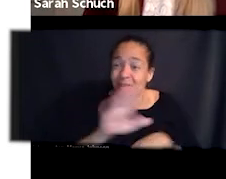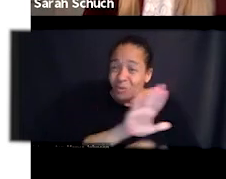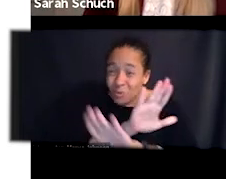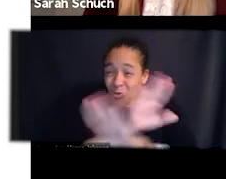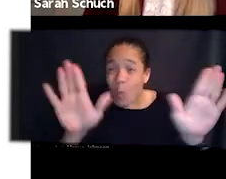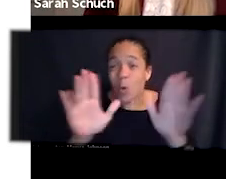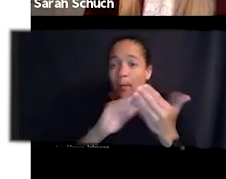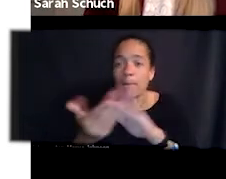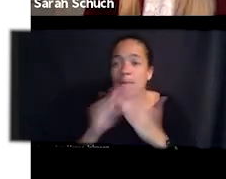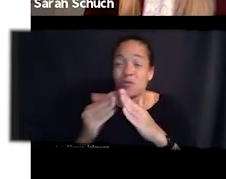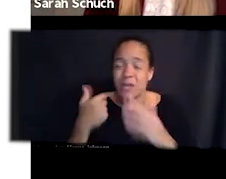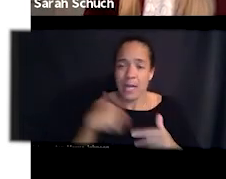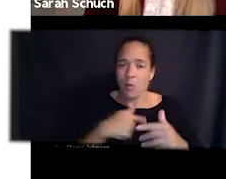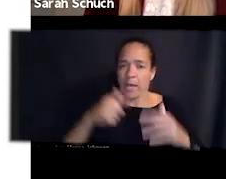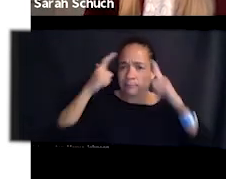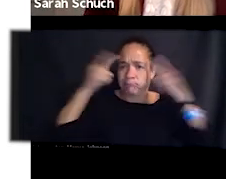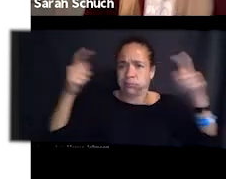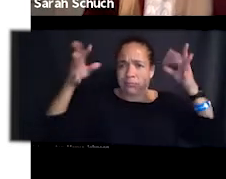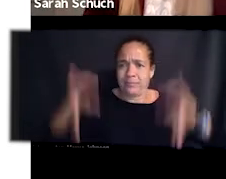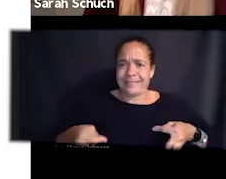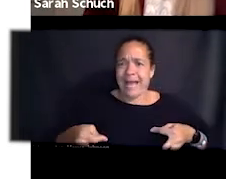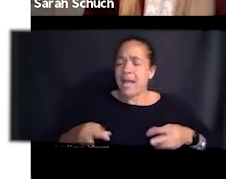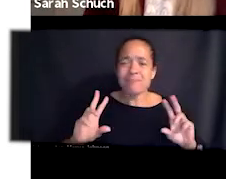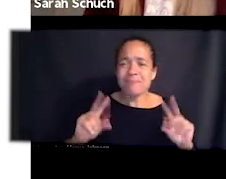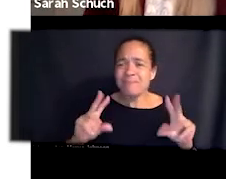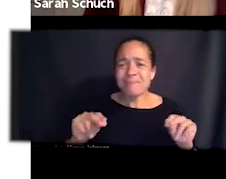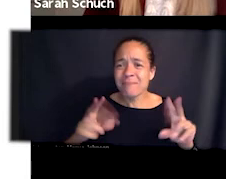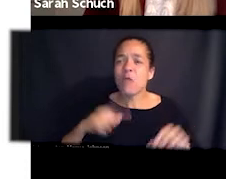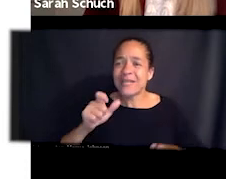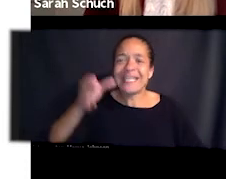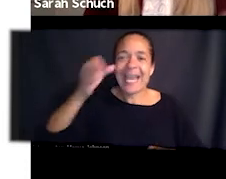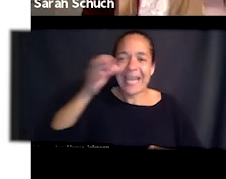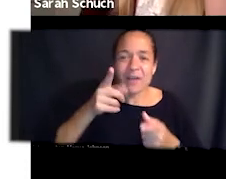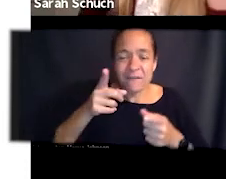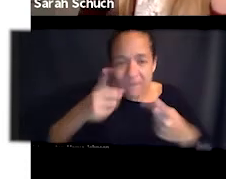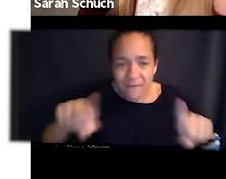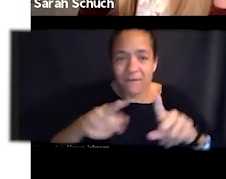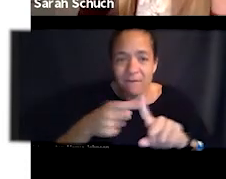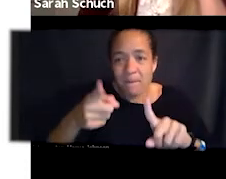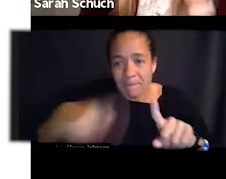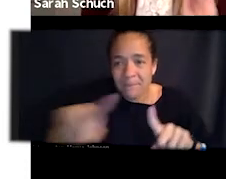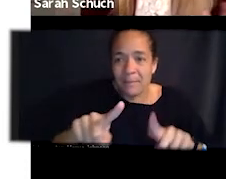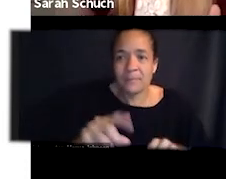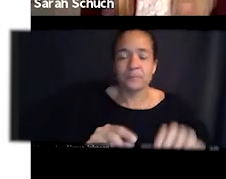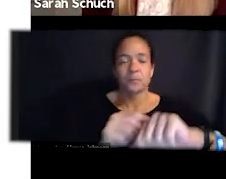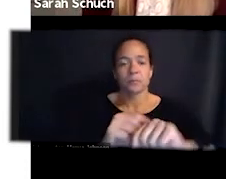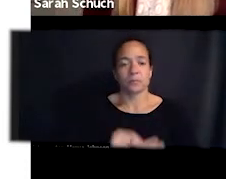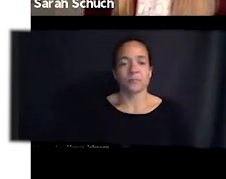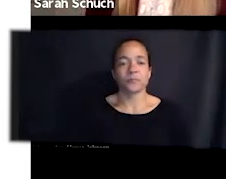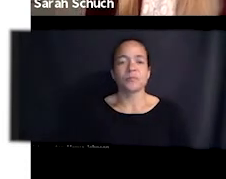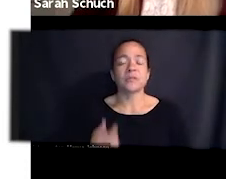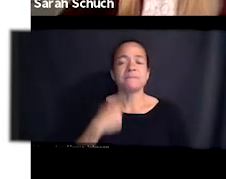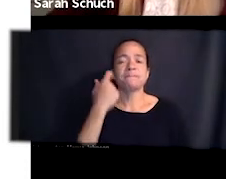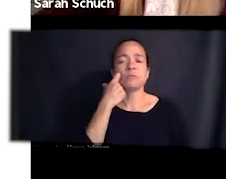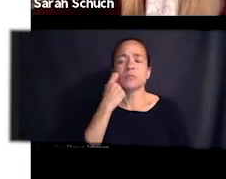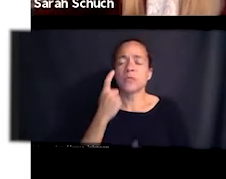be making any decisions about Flint without hearing from the residents first. And so I just talked a little bit about